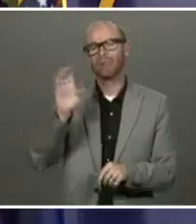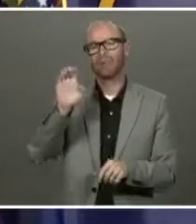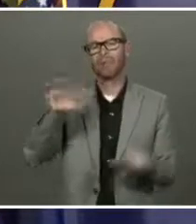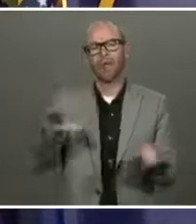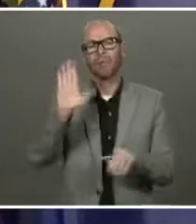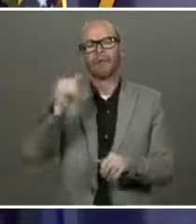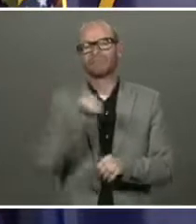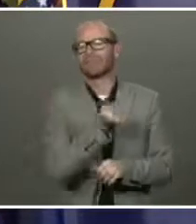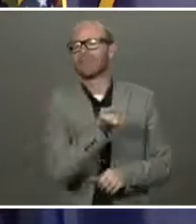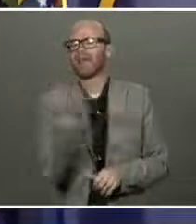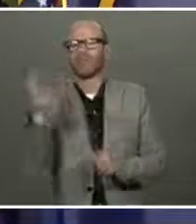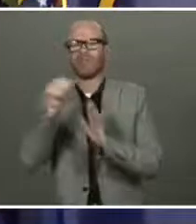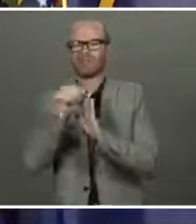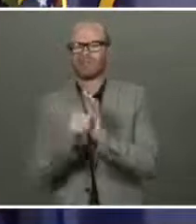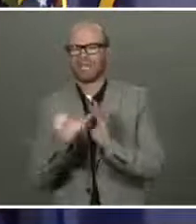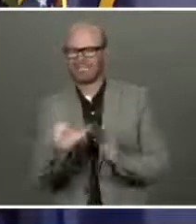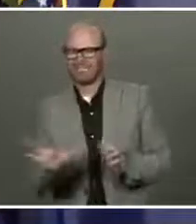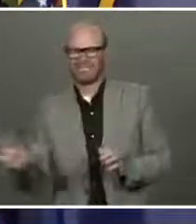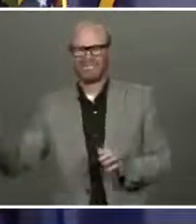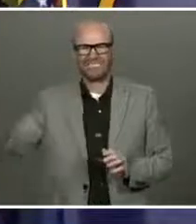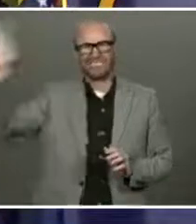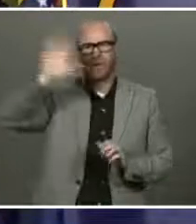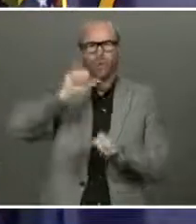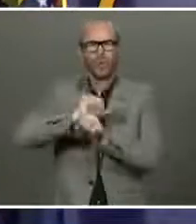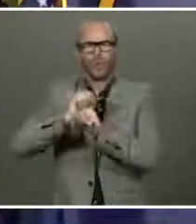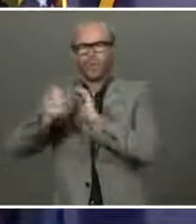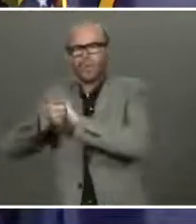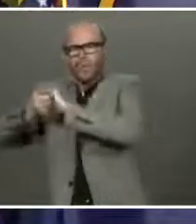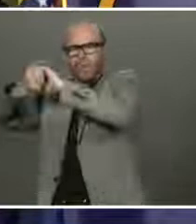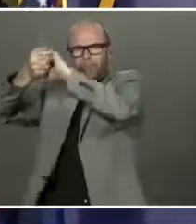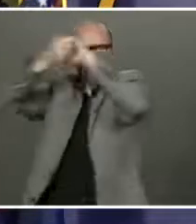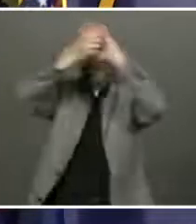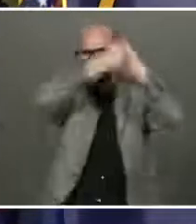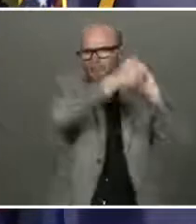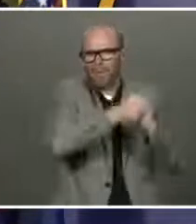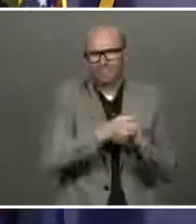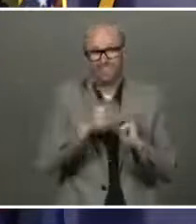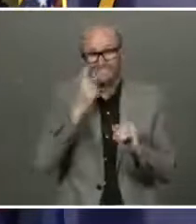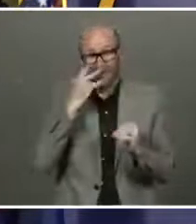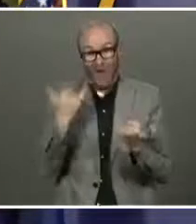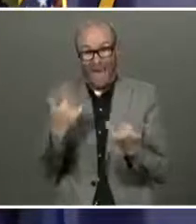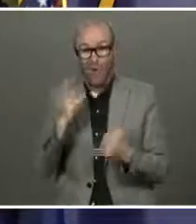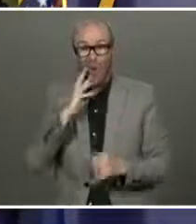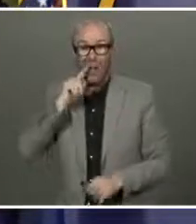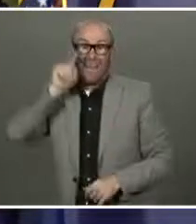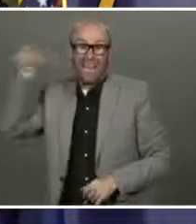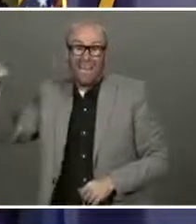where we're working together to bring water from where it's plentiful to where it's not.